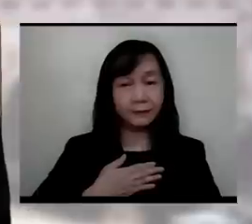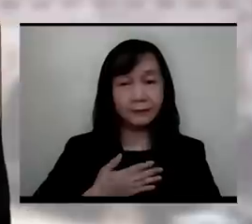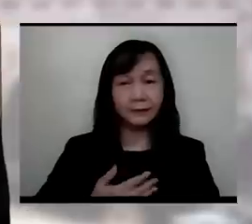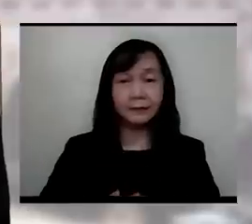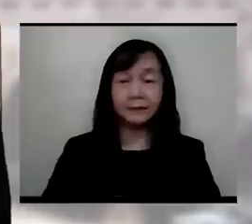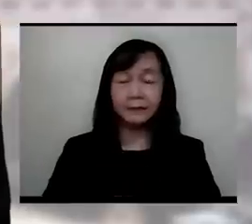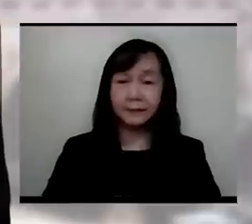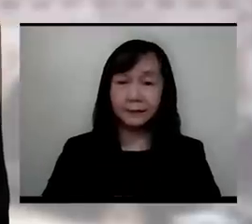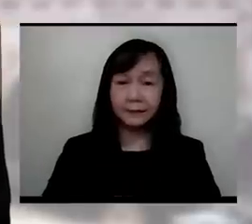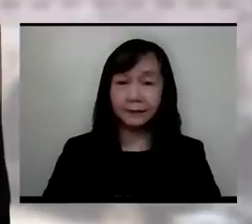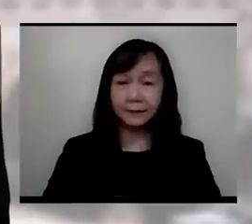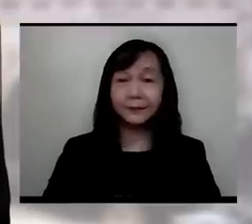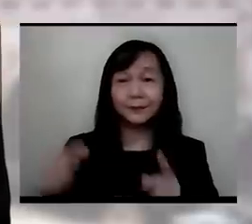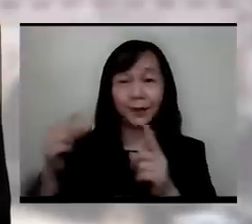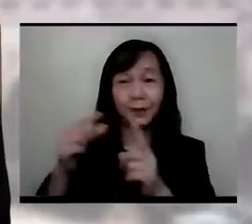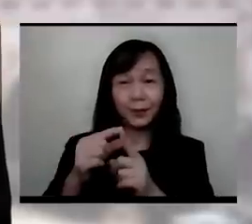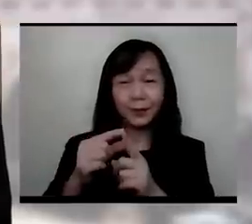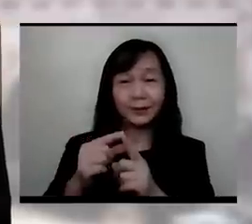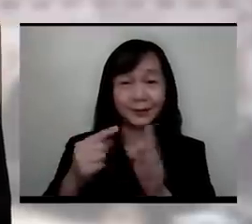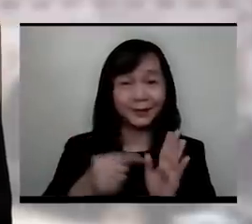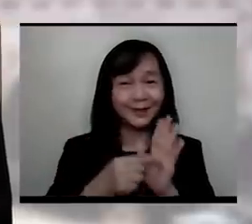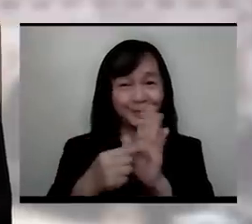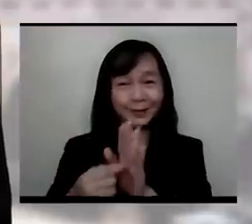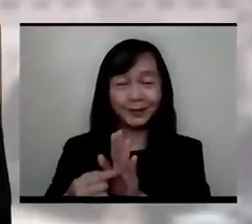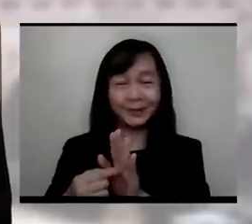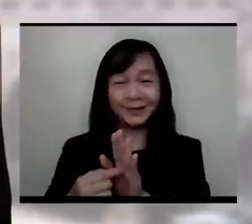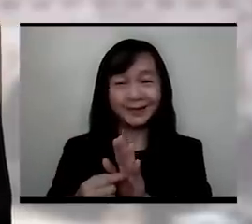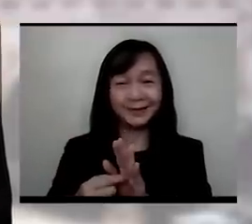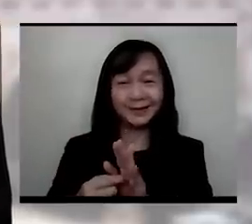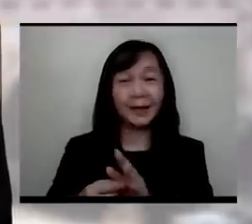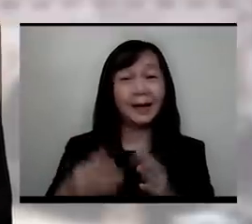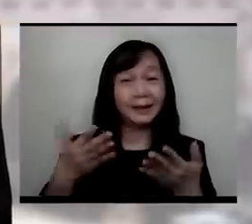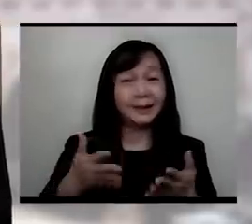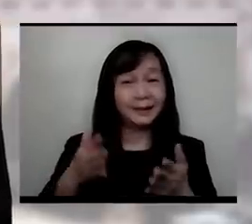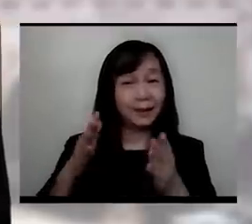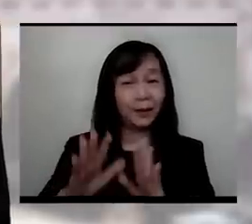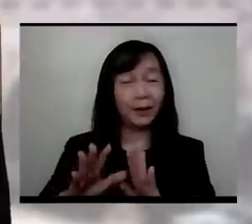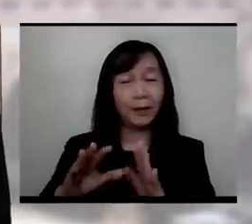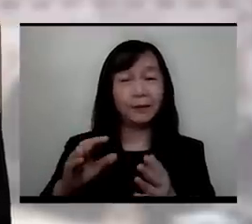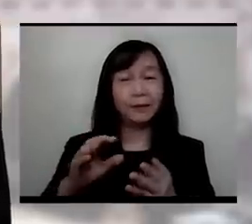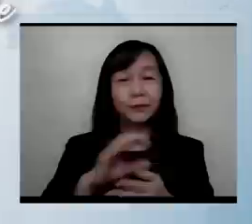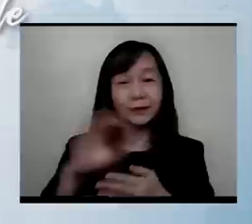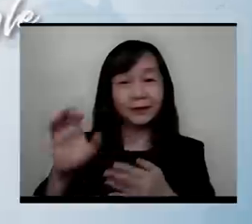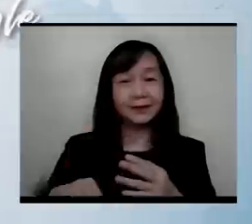The word has been exposed Let us now fulfill it